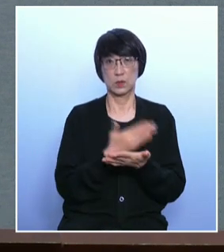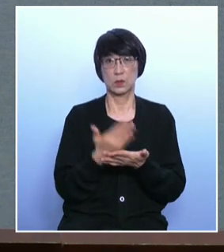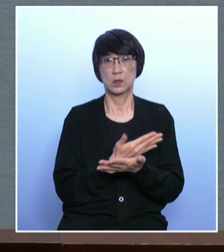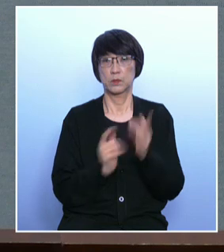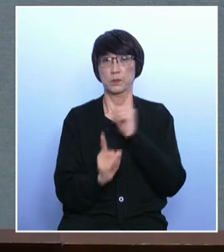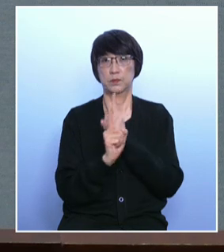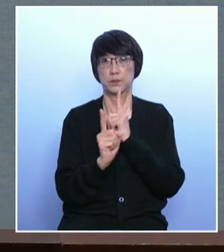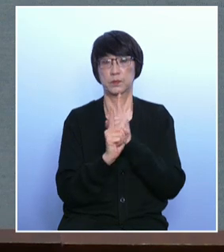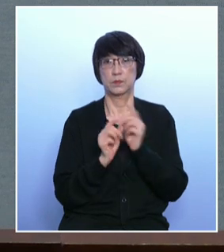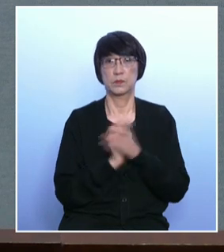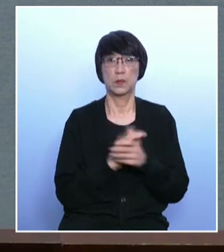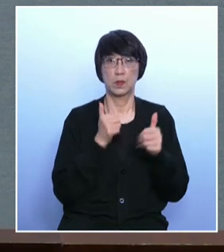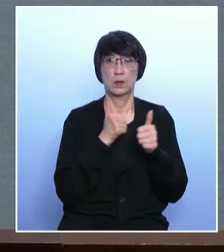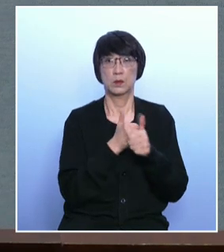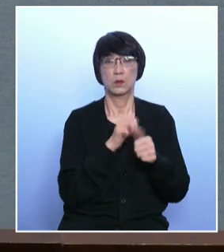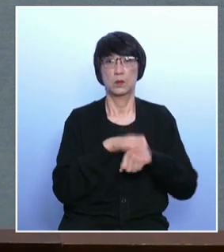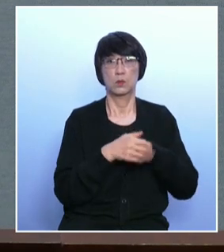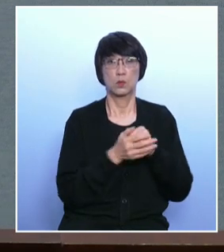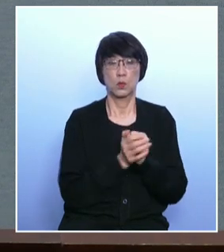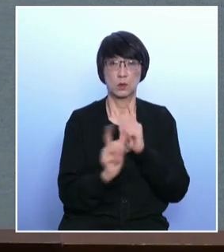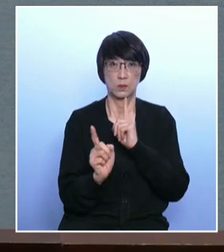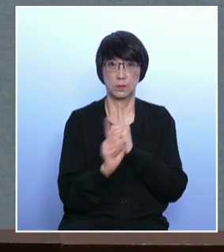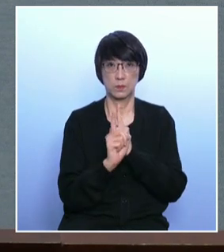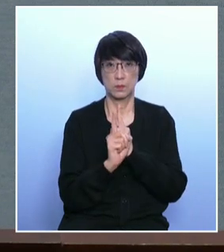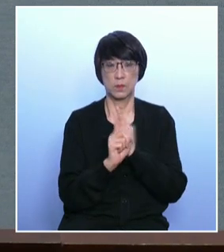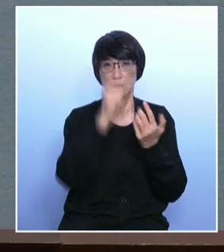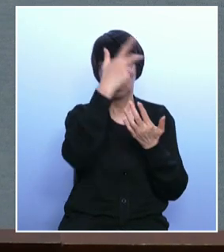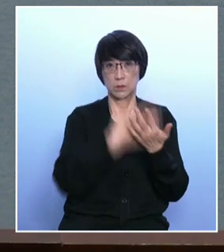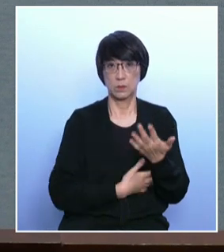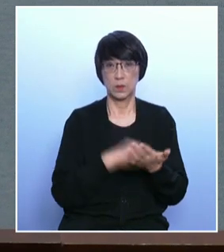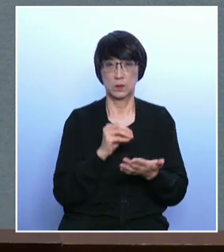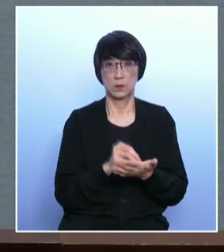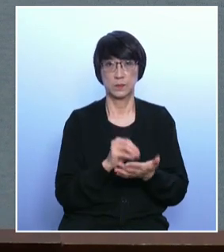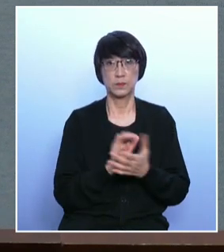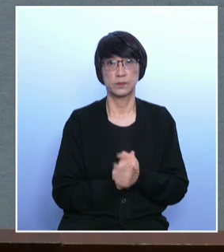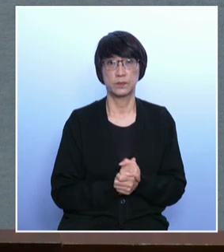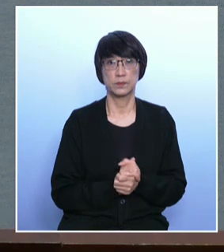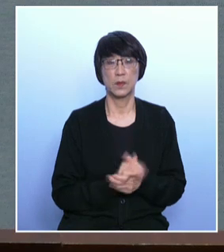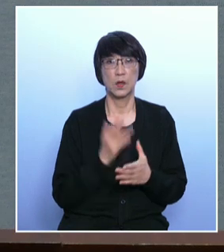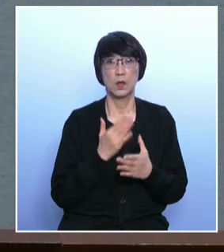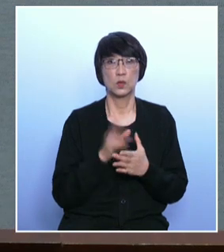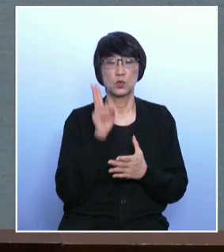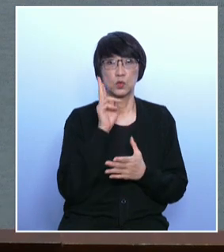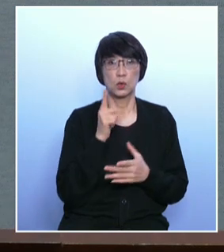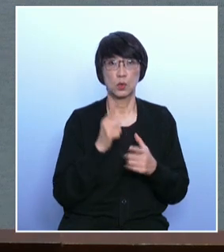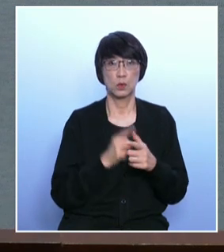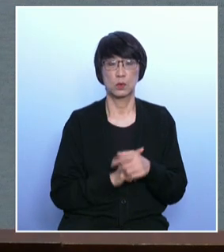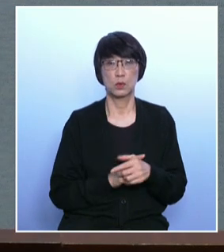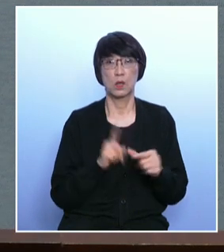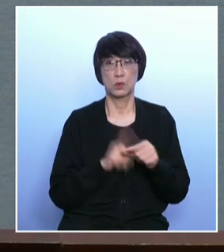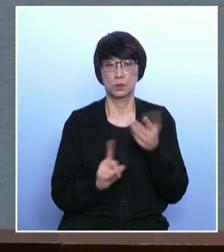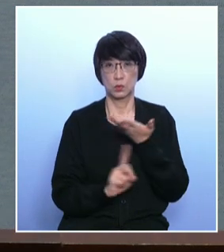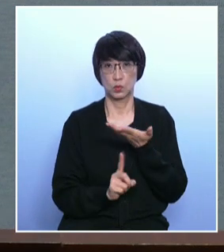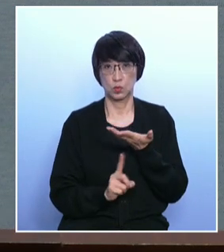we have also established a universal standard for these CM products in alignment